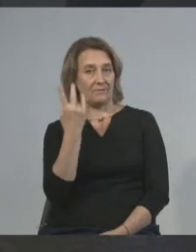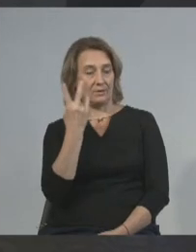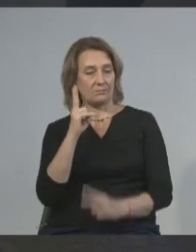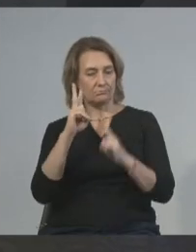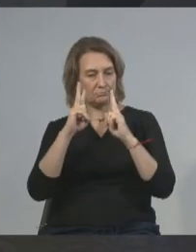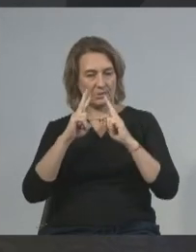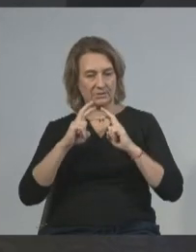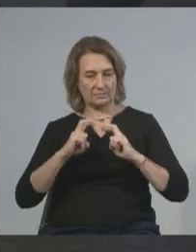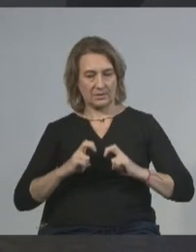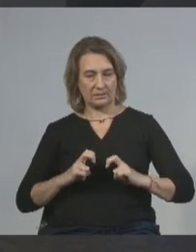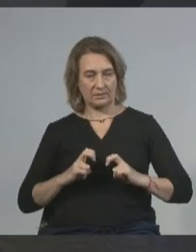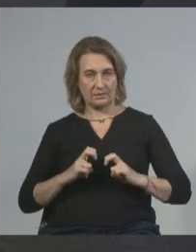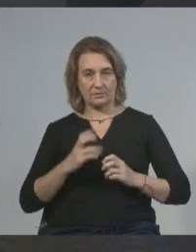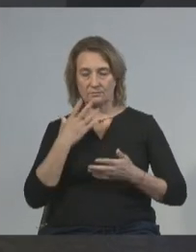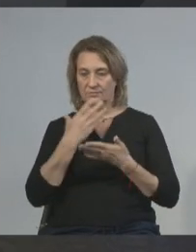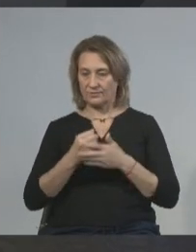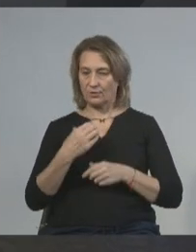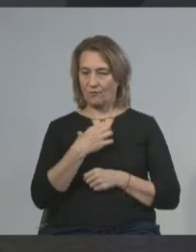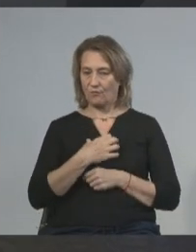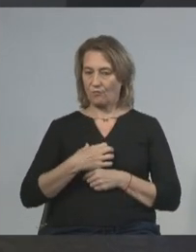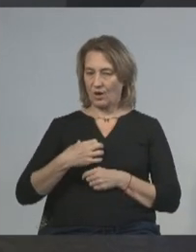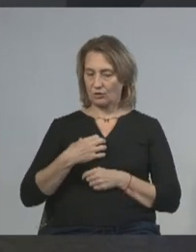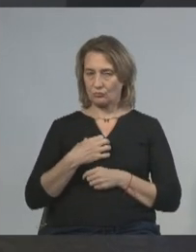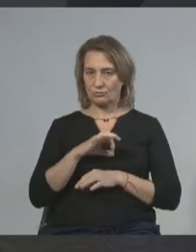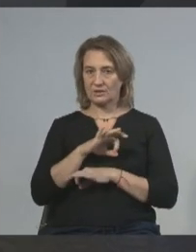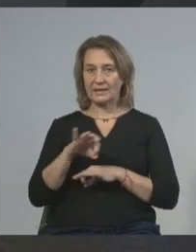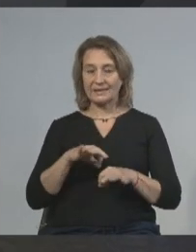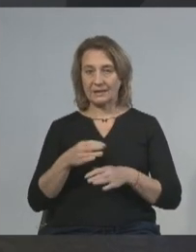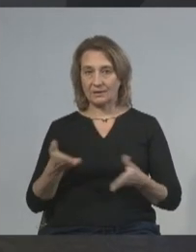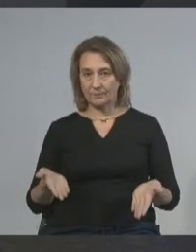first is to revise your strategy